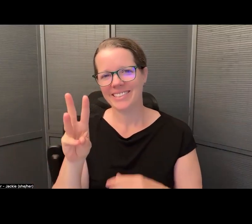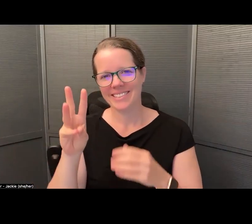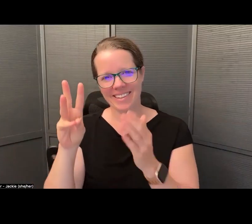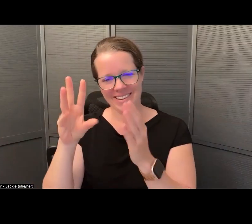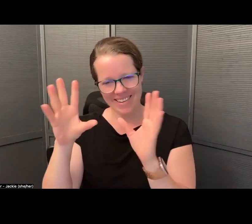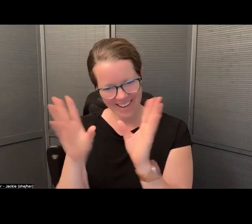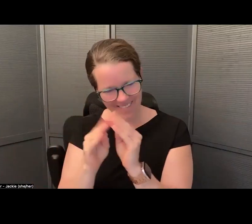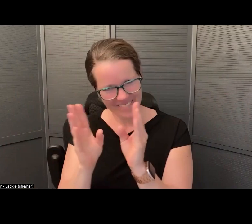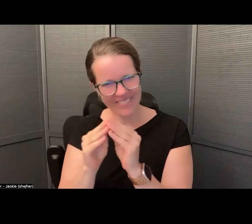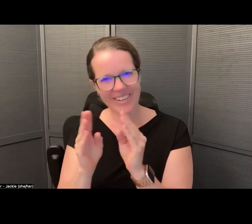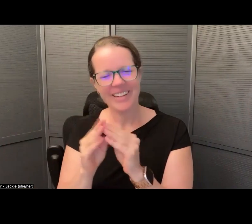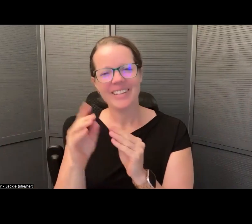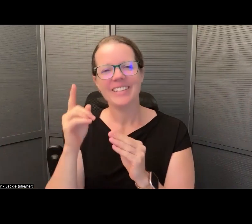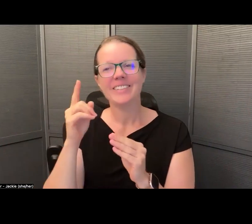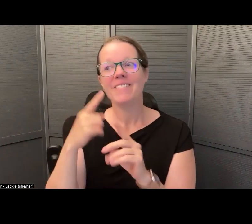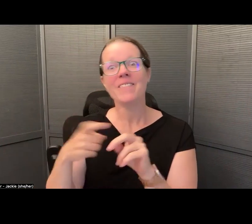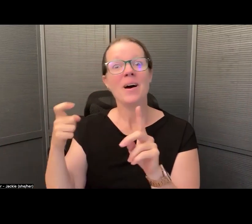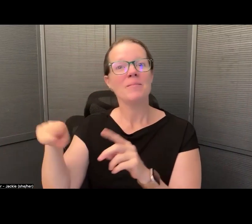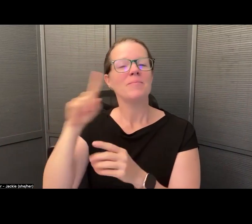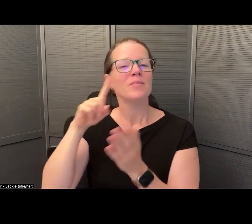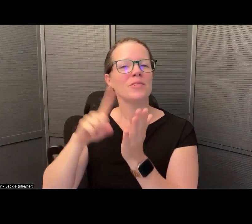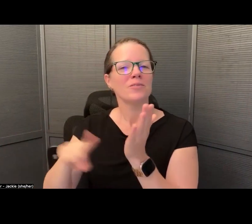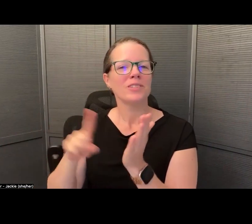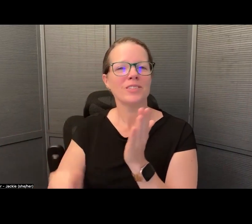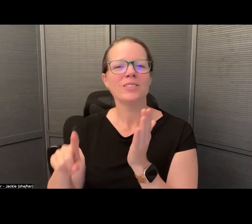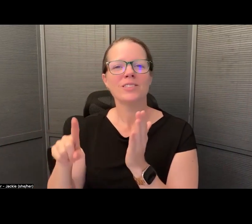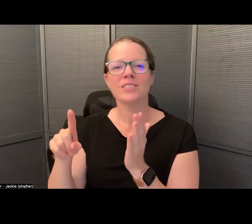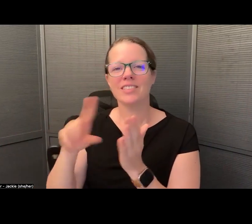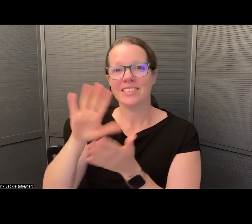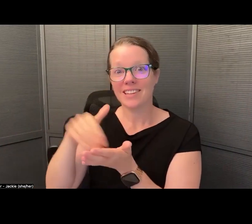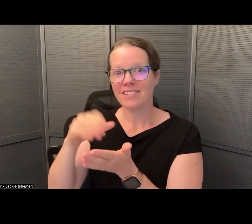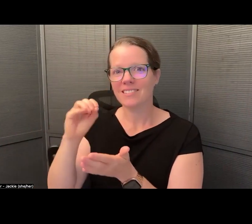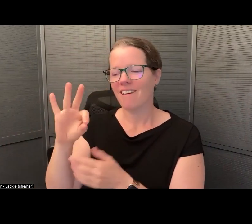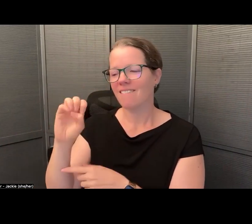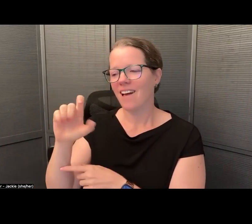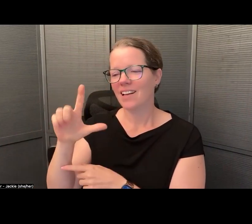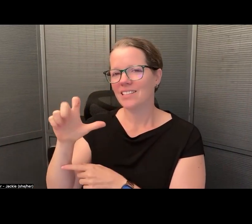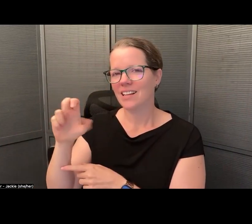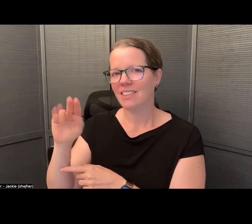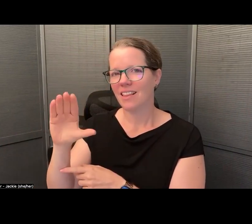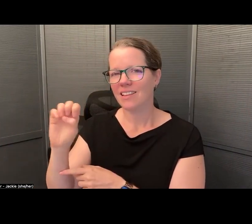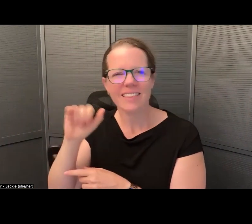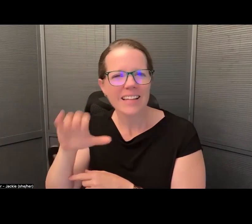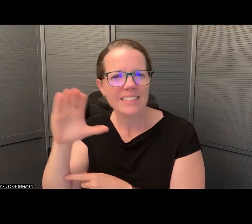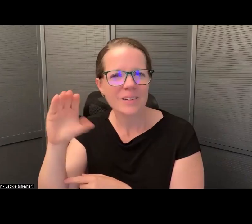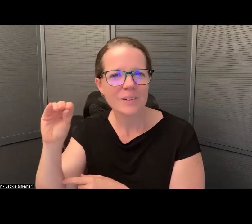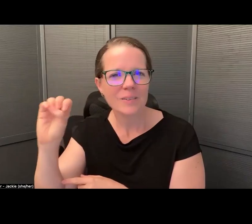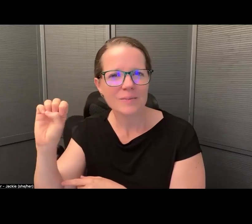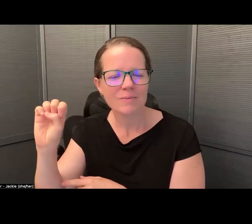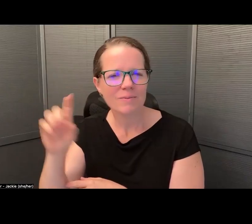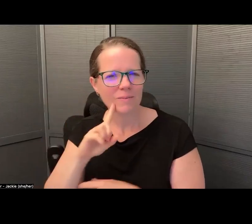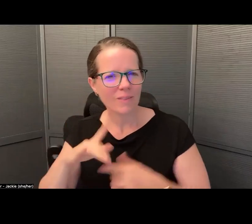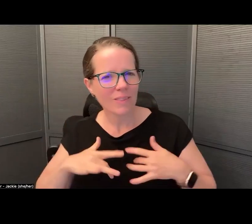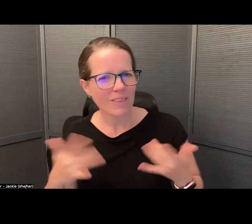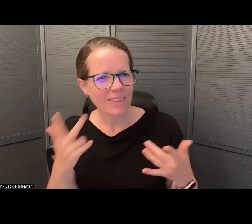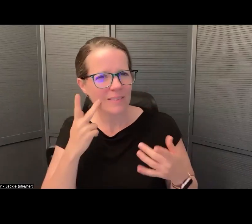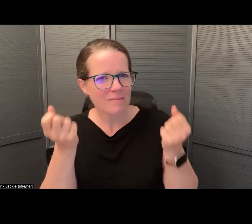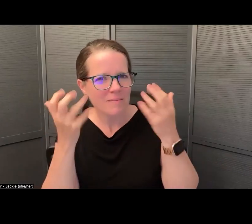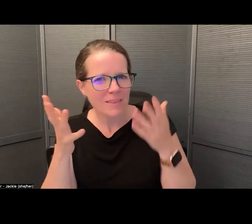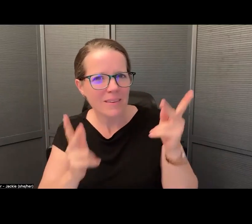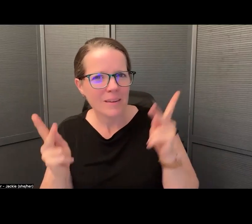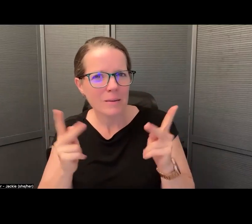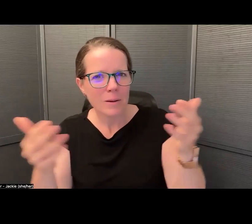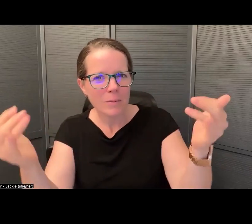call COEs. It's incredible to see so many people joining us today to focus on building solutions and breaking barriers in